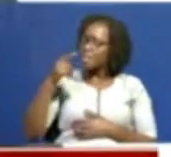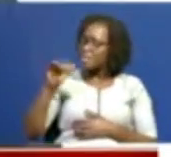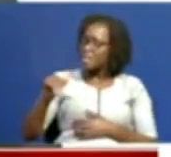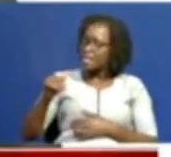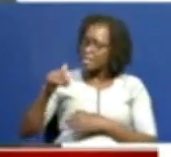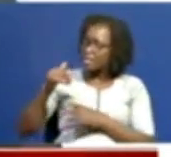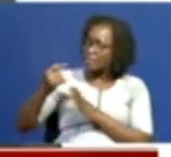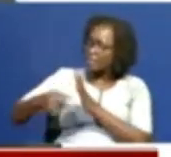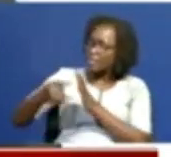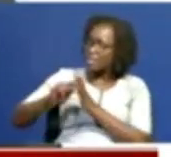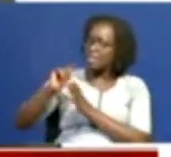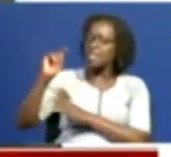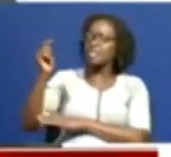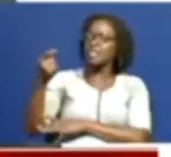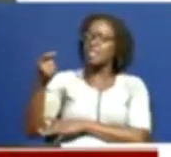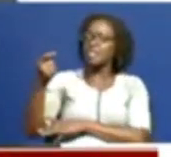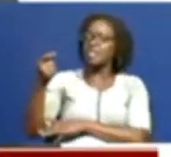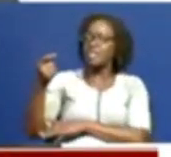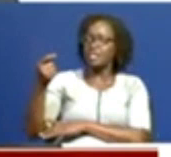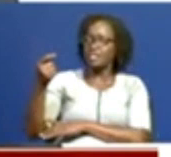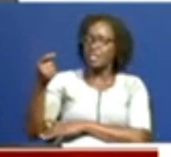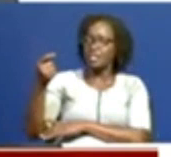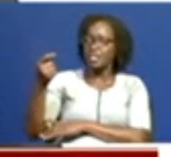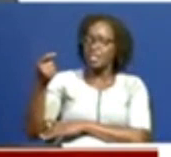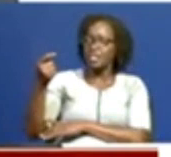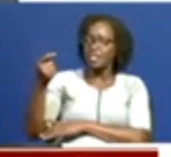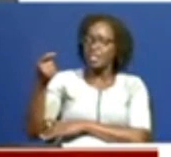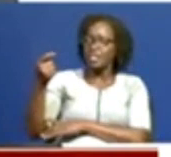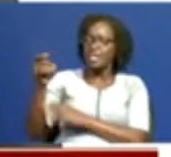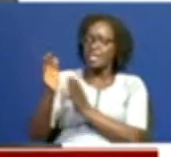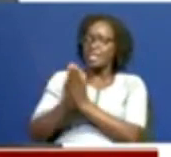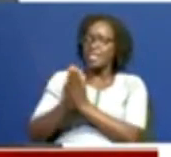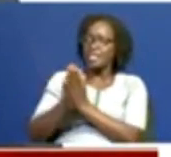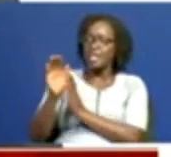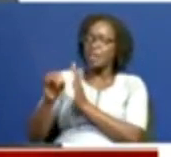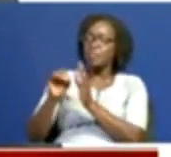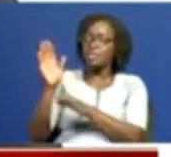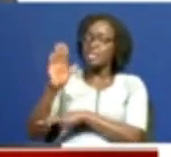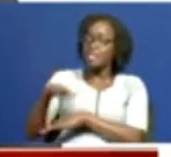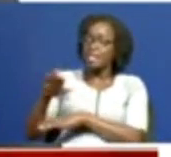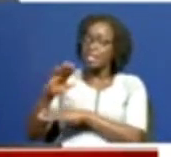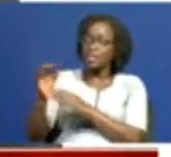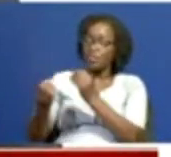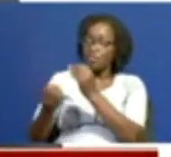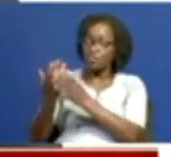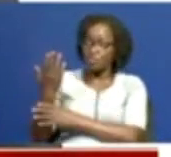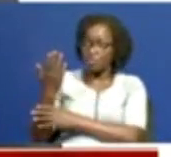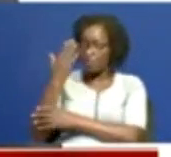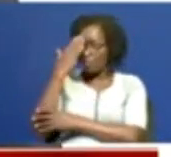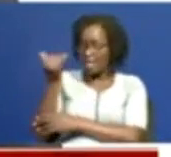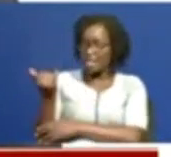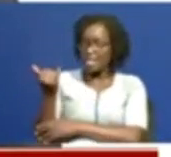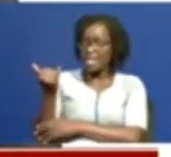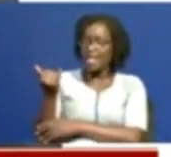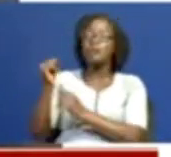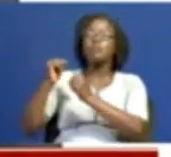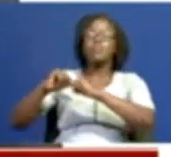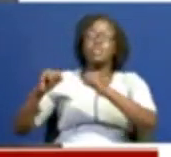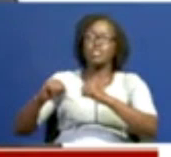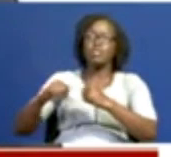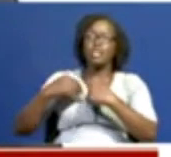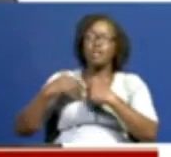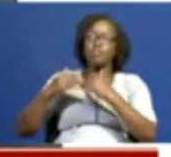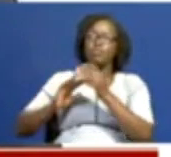in Kenya, or the screen industries in general, is actually a projected area for growth because of its potential